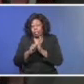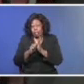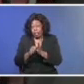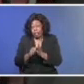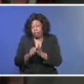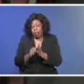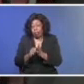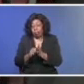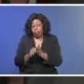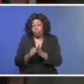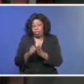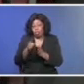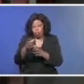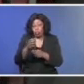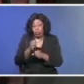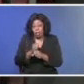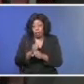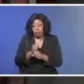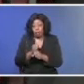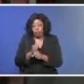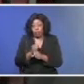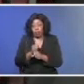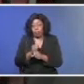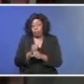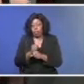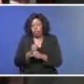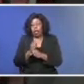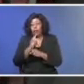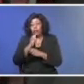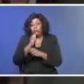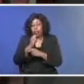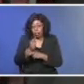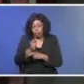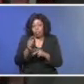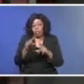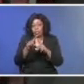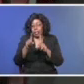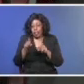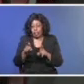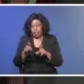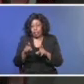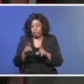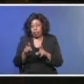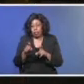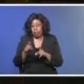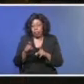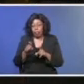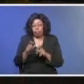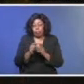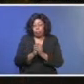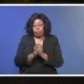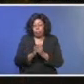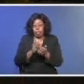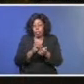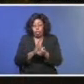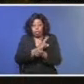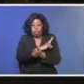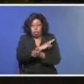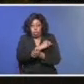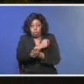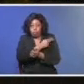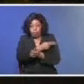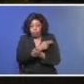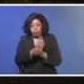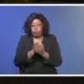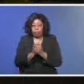get, unfortunately, a validating or verifying a rapid test. Doctors Hospital recently